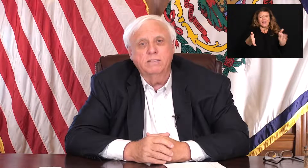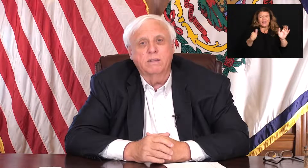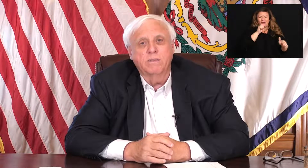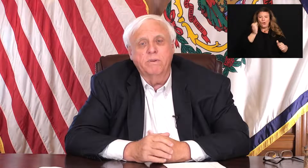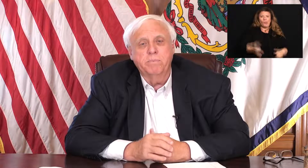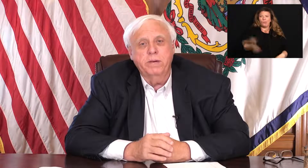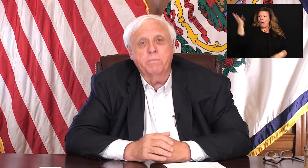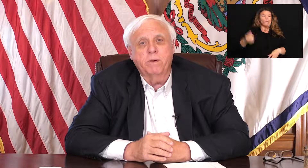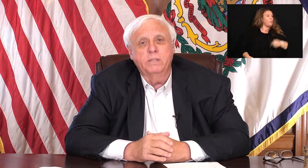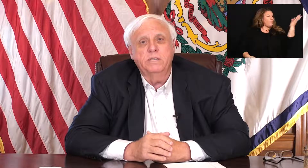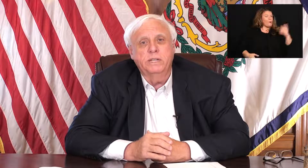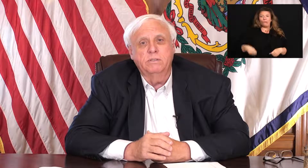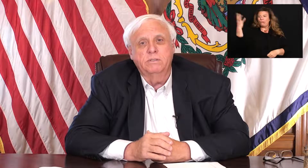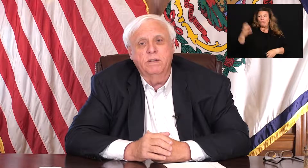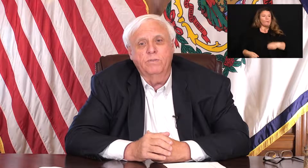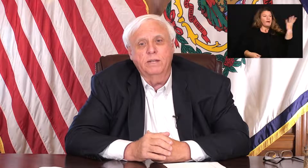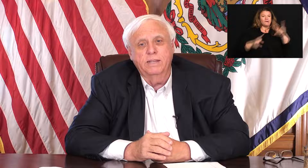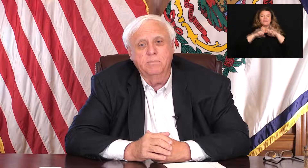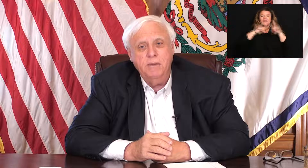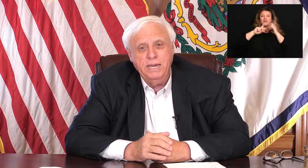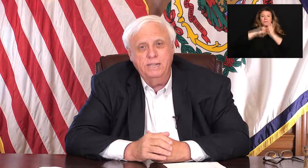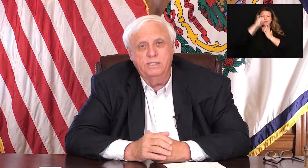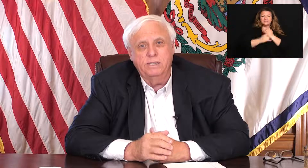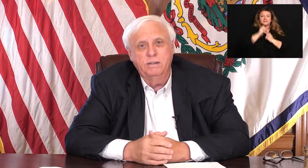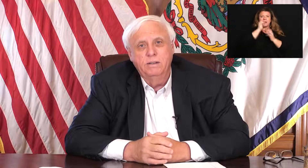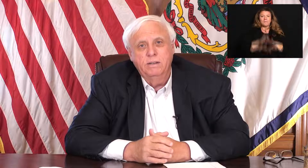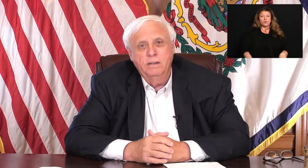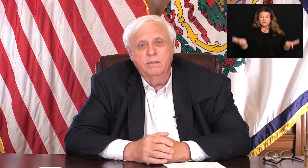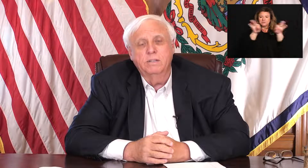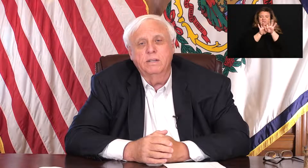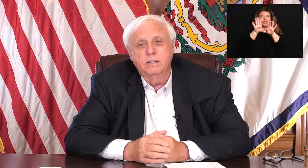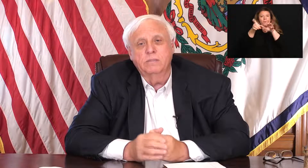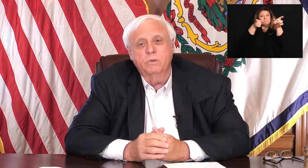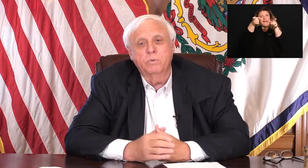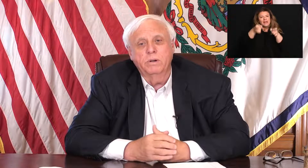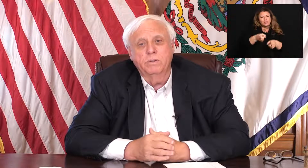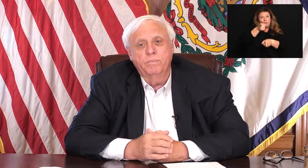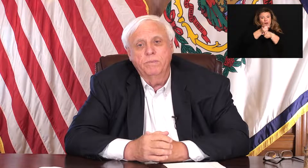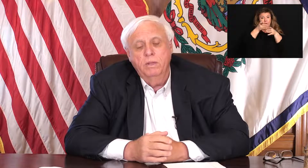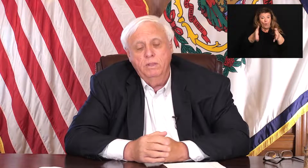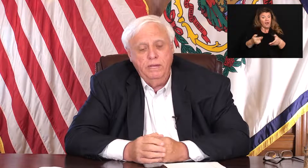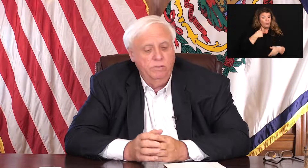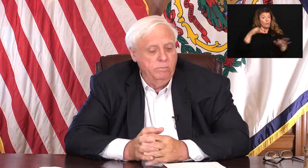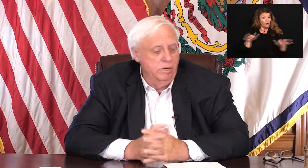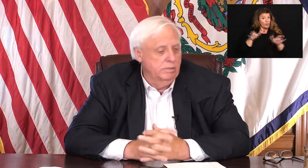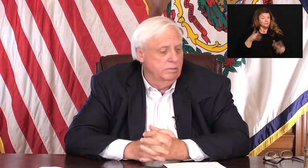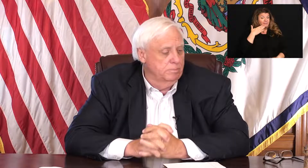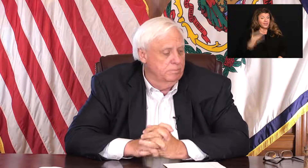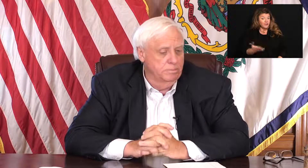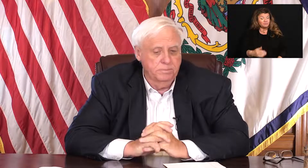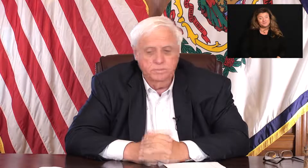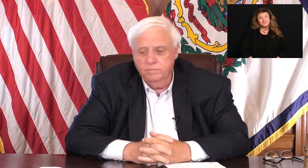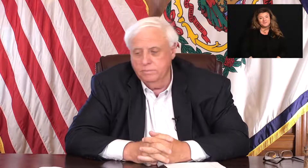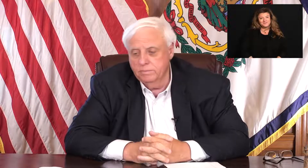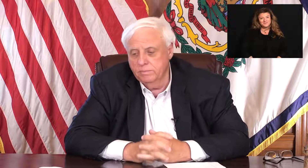away stuff on pet projects and stuff like that. Manage it and everything, and that's what we're doing. Thank you so much.